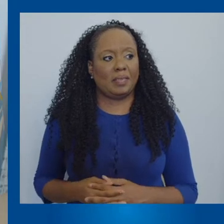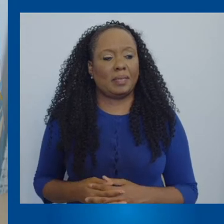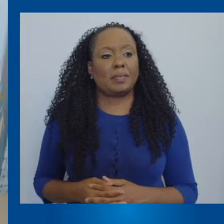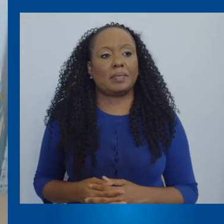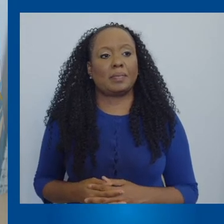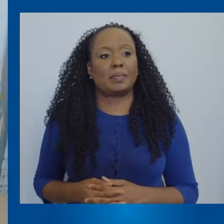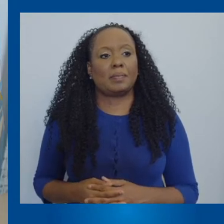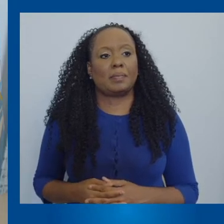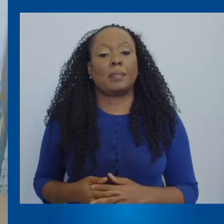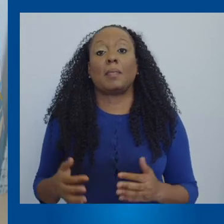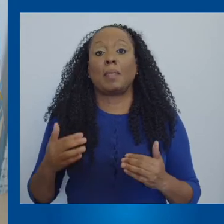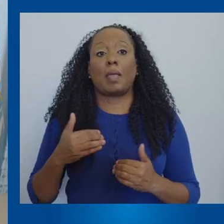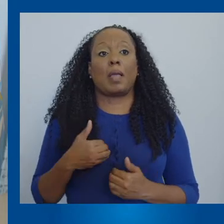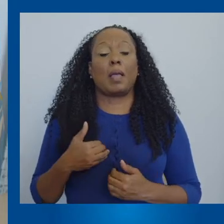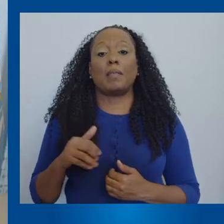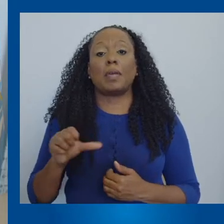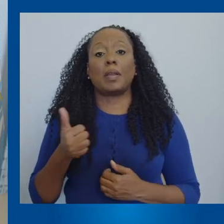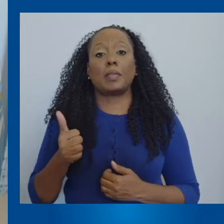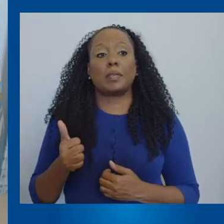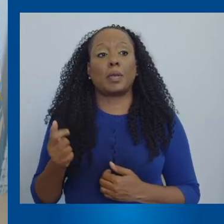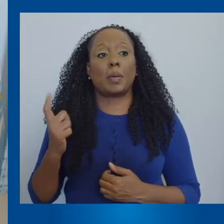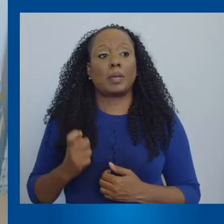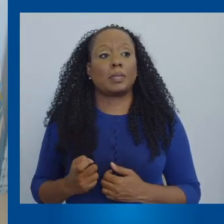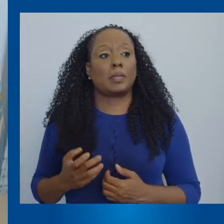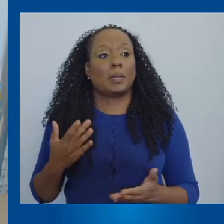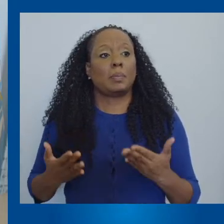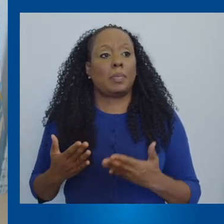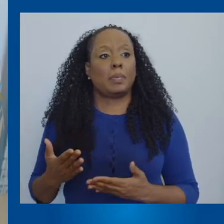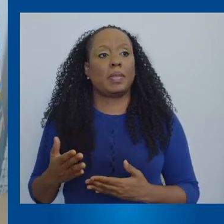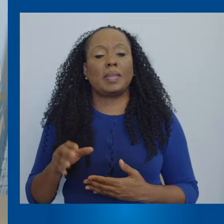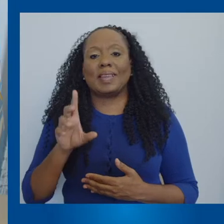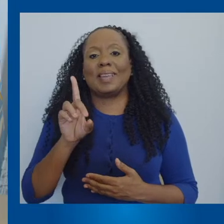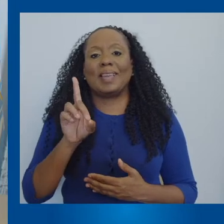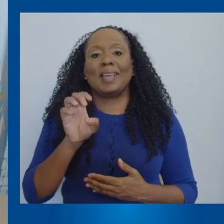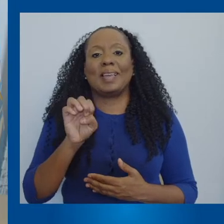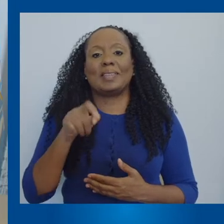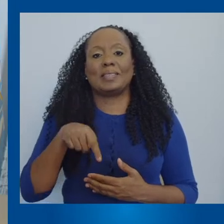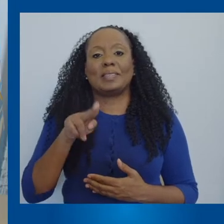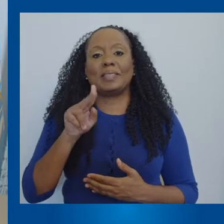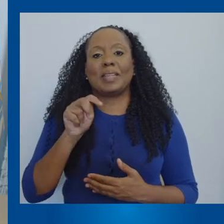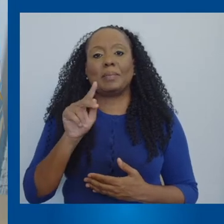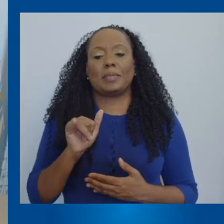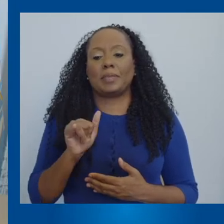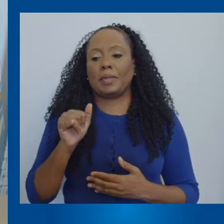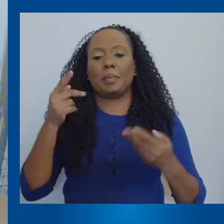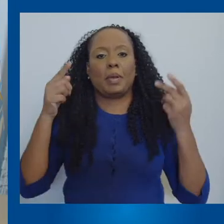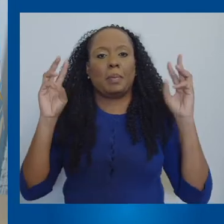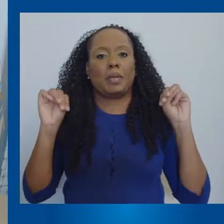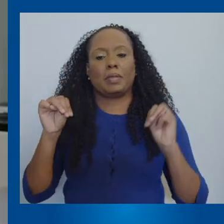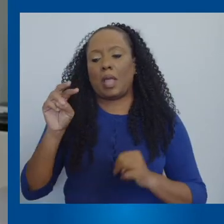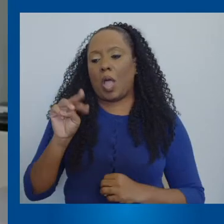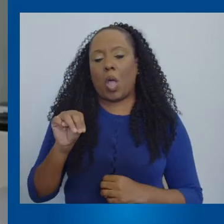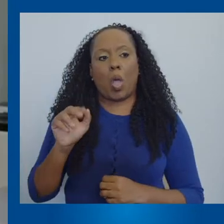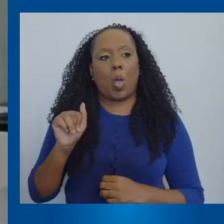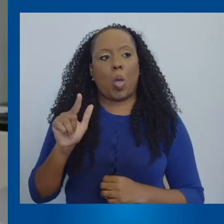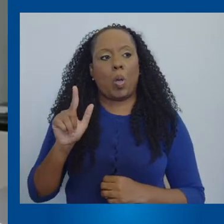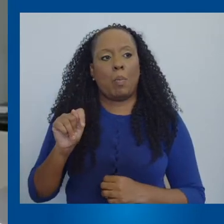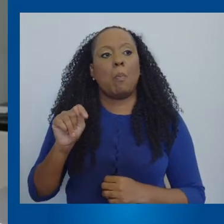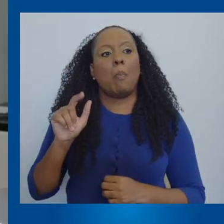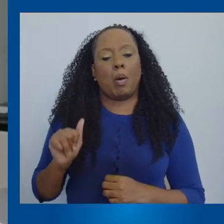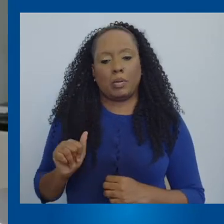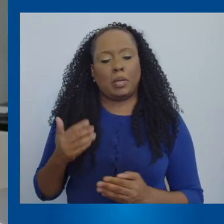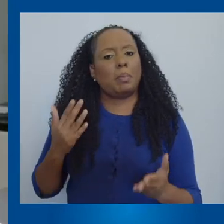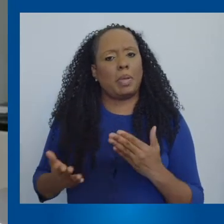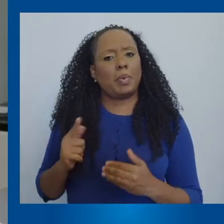I have a question here that perhaps Mr. Chris Fearn, Deputy Prime Minister of Malta and Vice Chair of the Global Leaders Group on